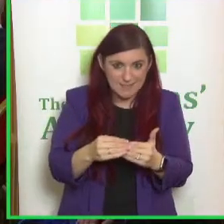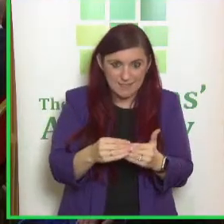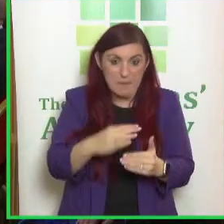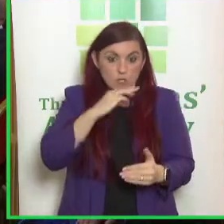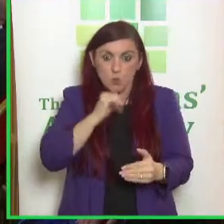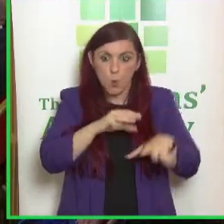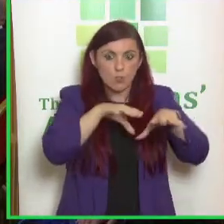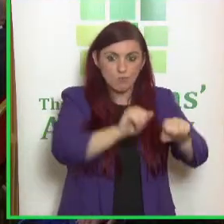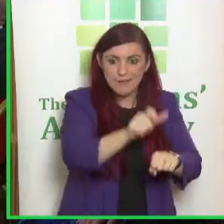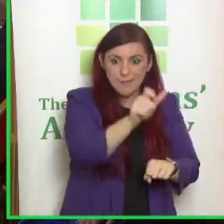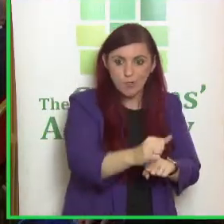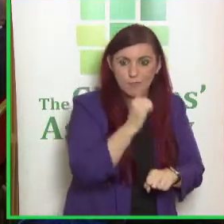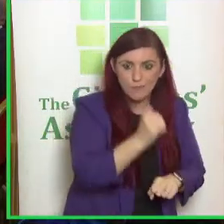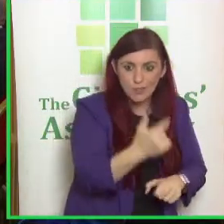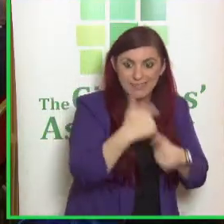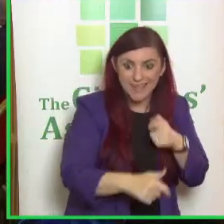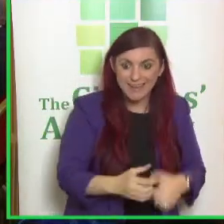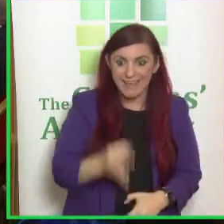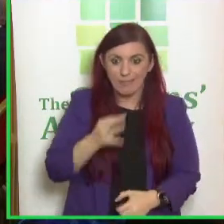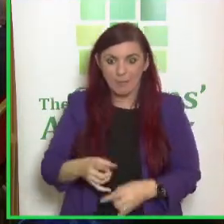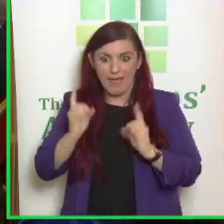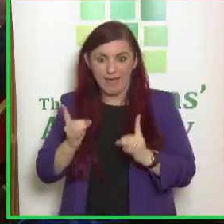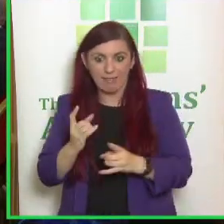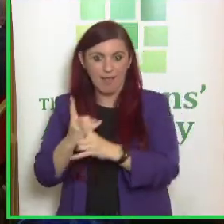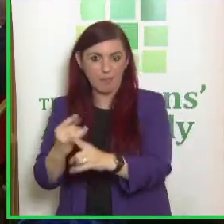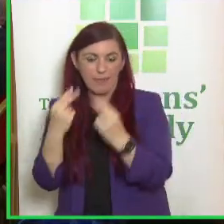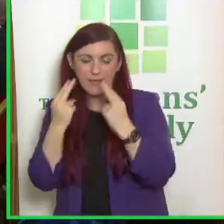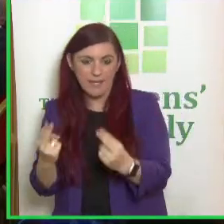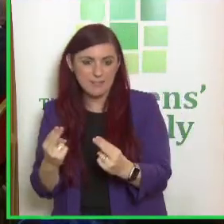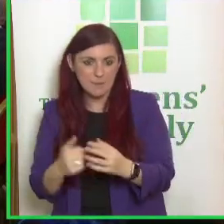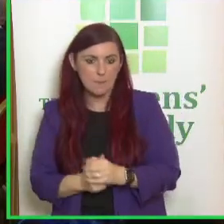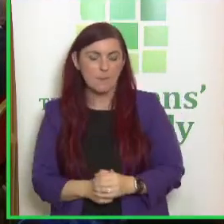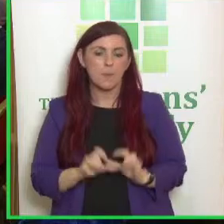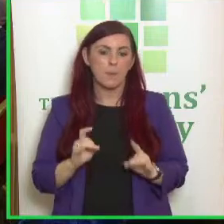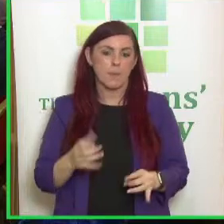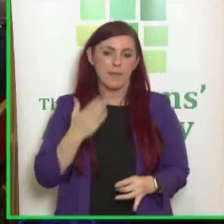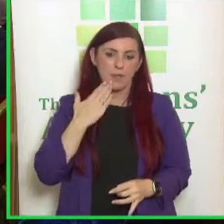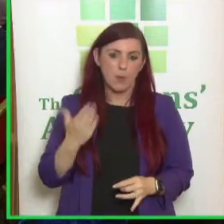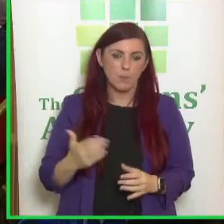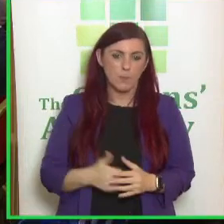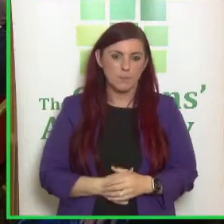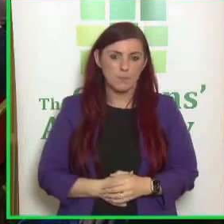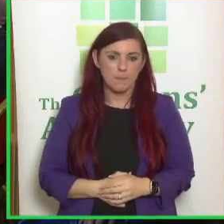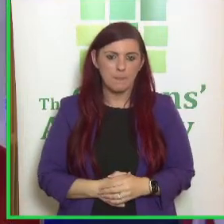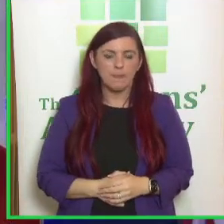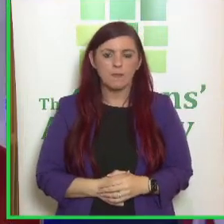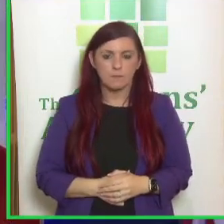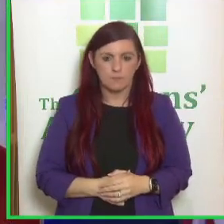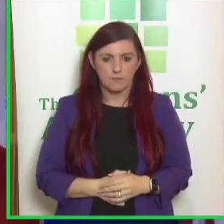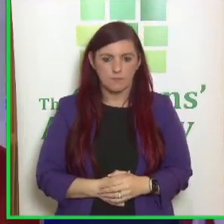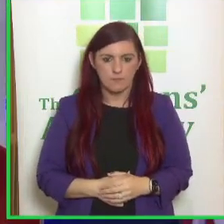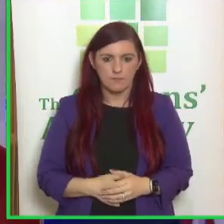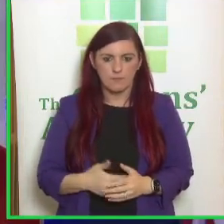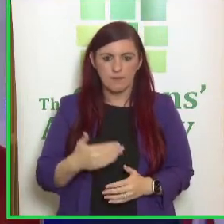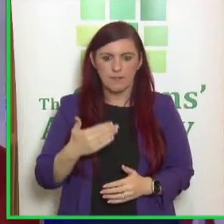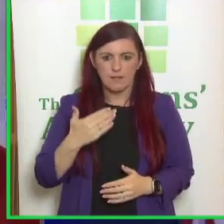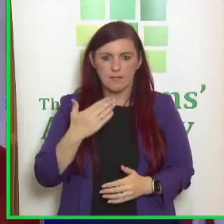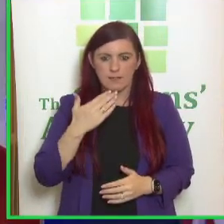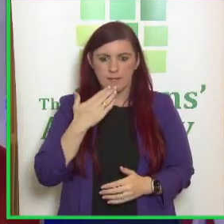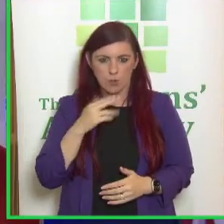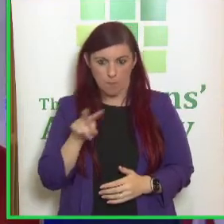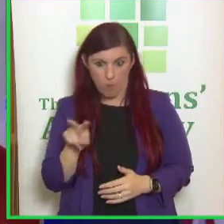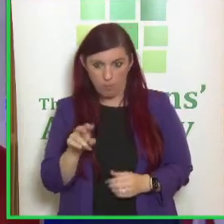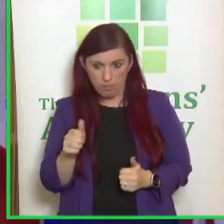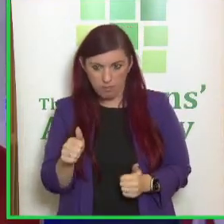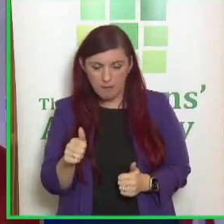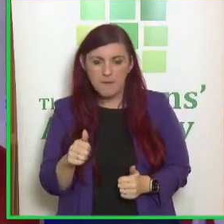Okay, thanks. I'm going to ask the Minister first the questions and comments, please, Minister. Thanks, Paul. Thanks, Deputy O'Riordan and